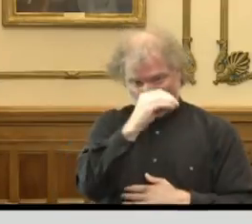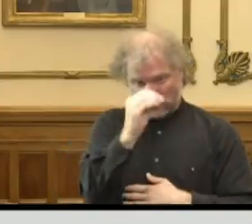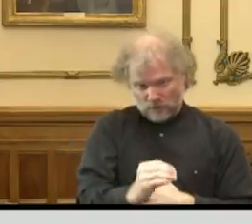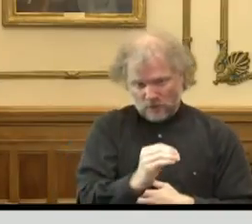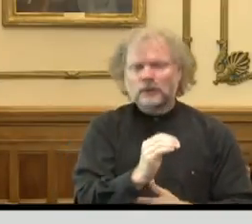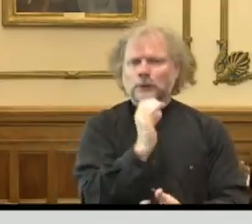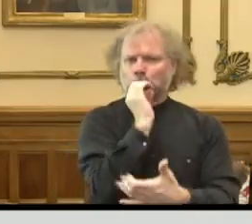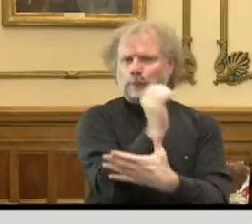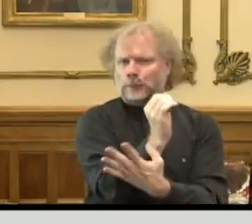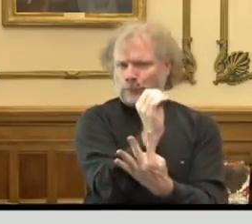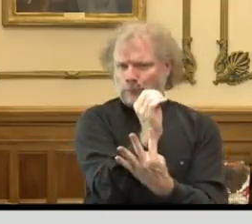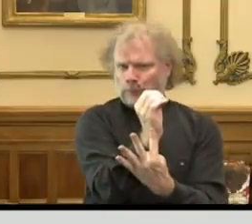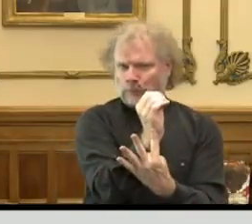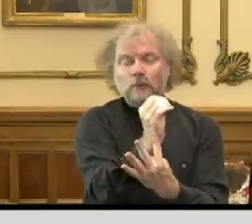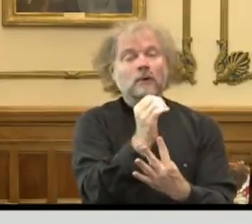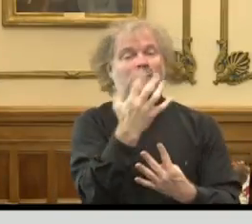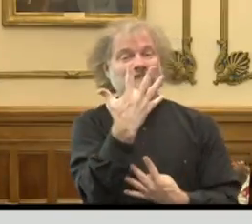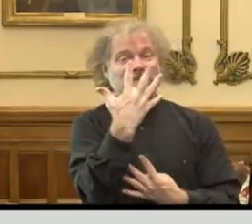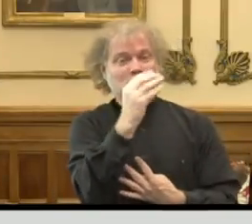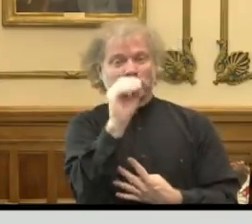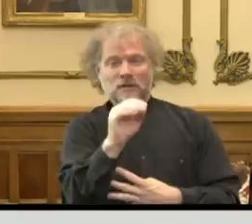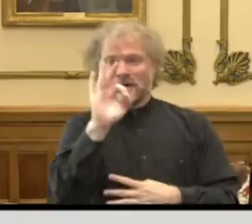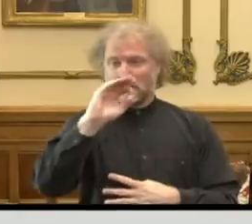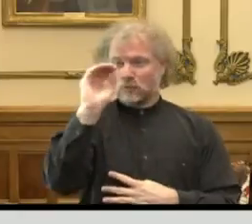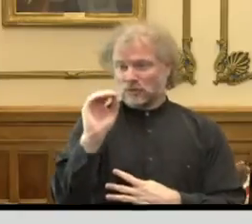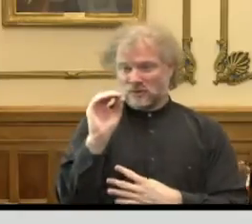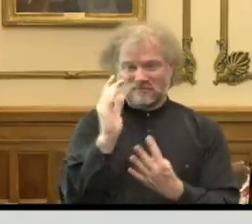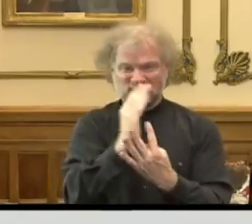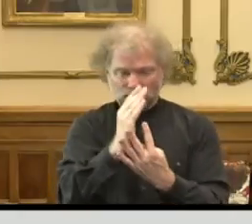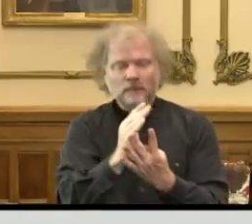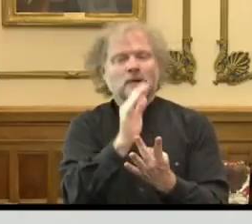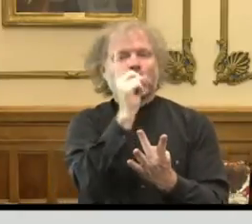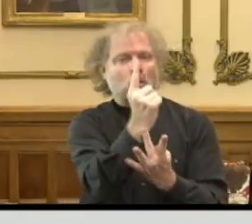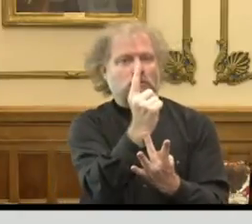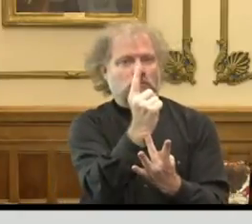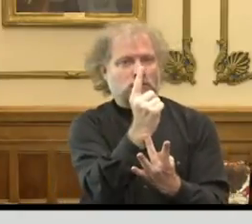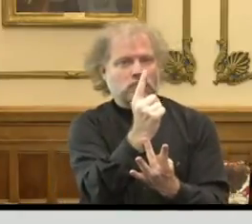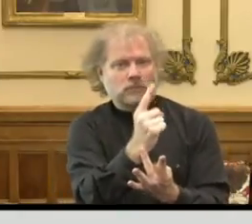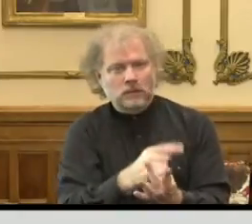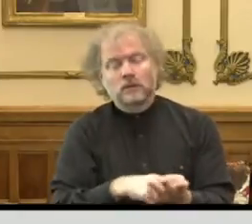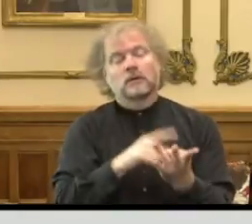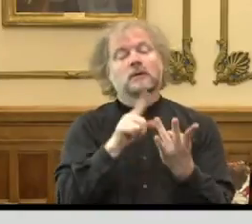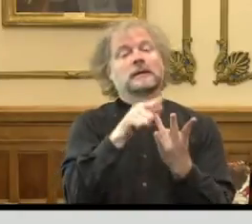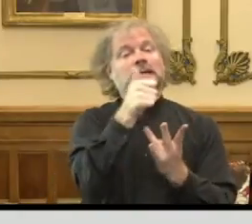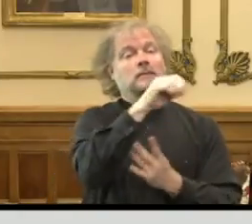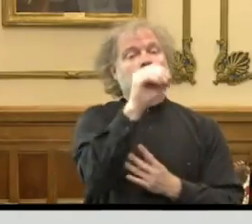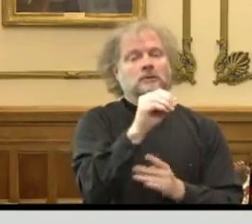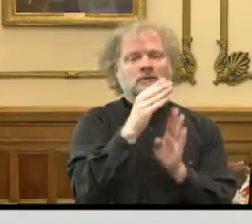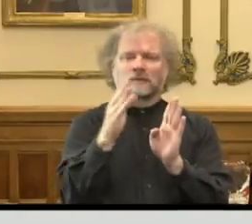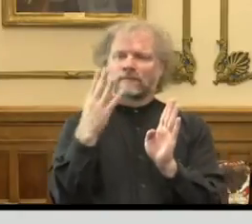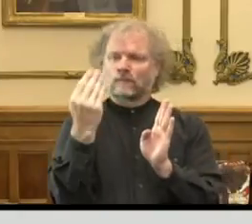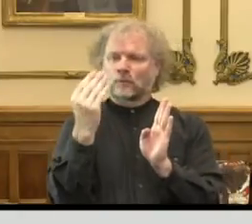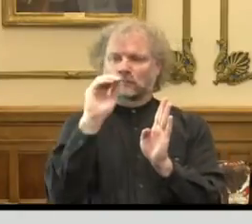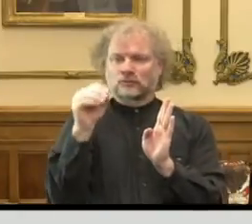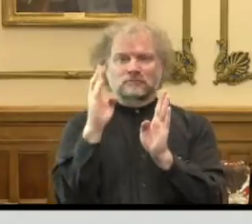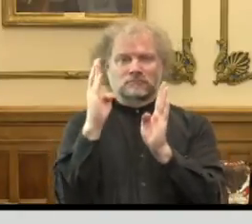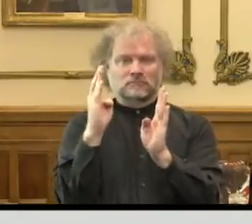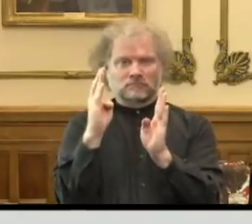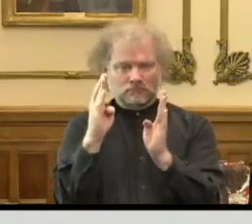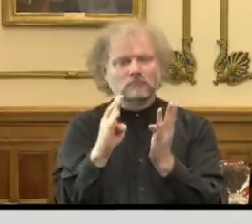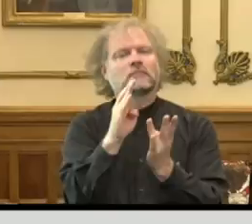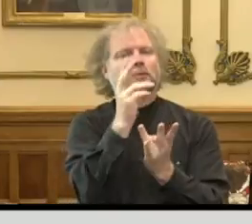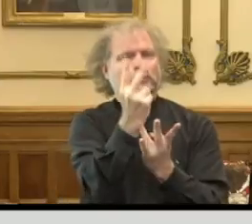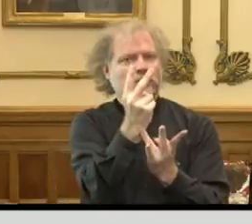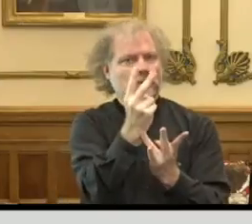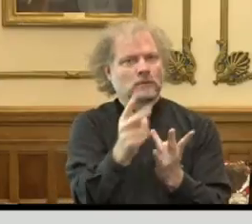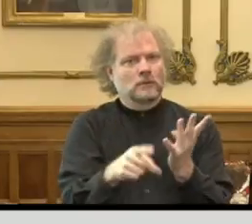a 0. A rate of 5 to 9.9% will receive a score of 1. 10% to 14.9% will receive a